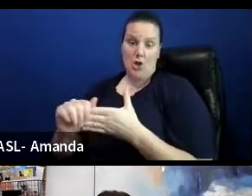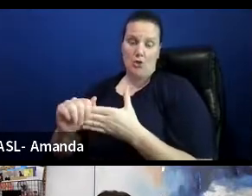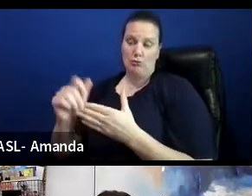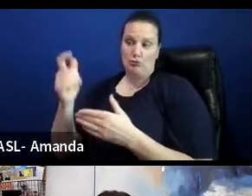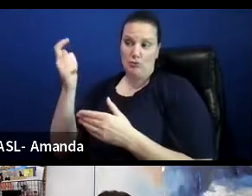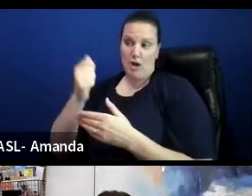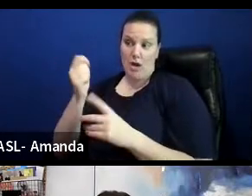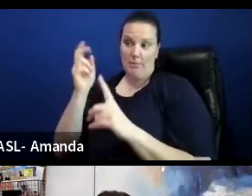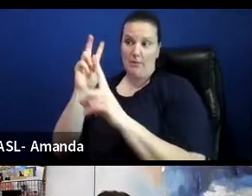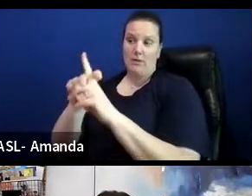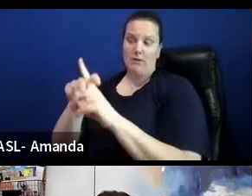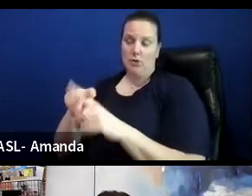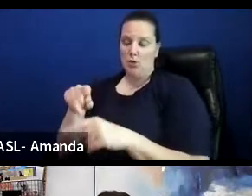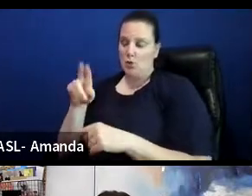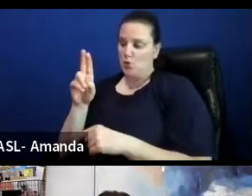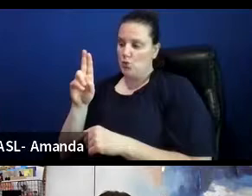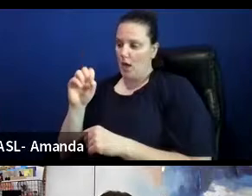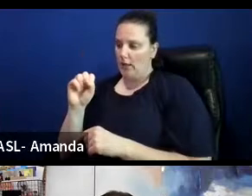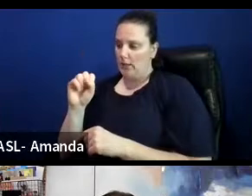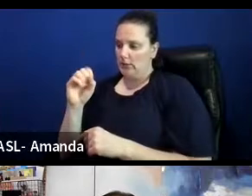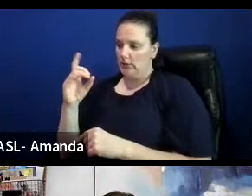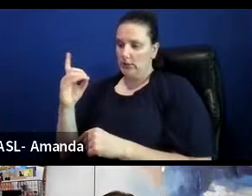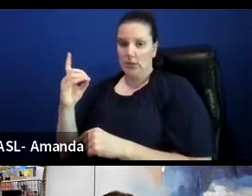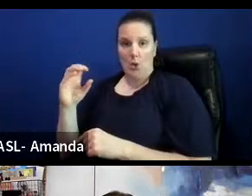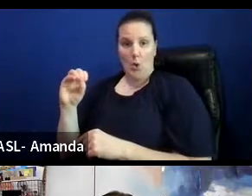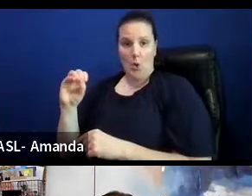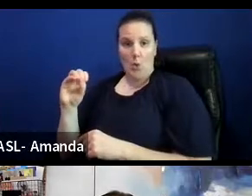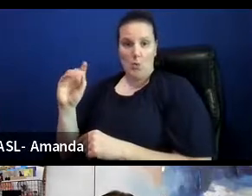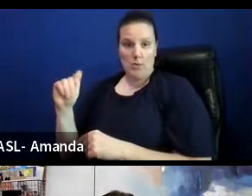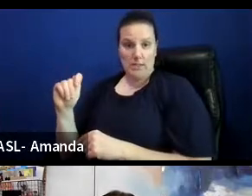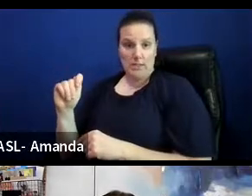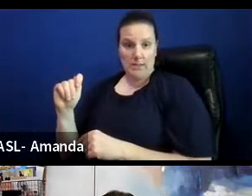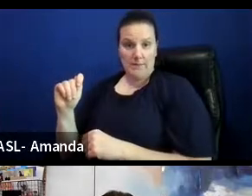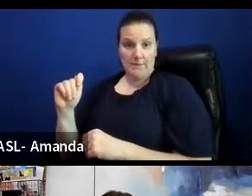into USDOT. This